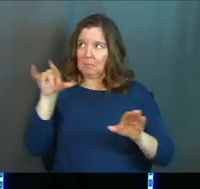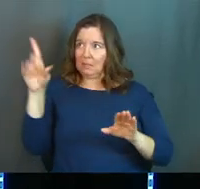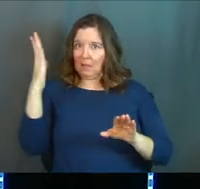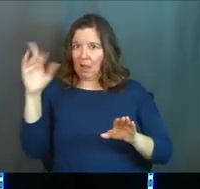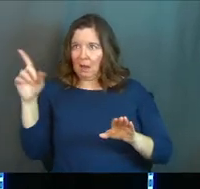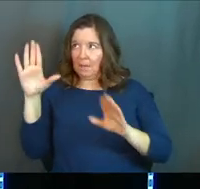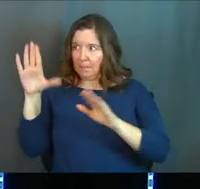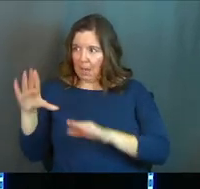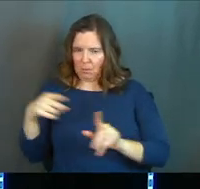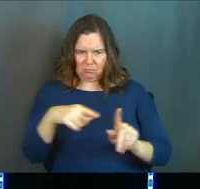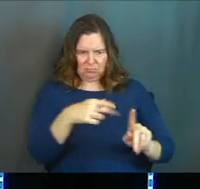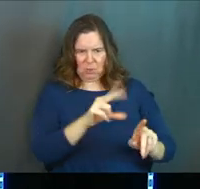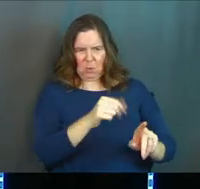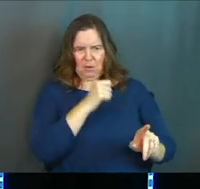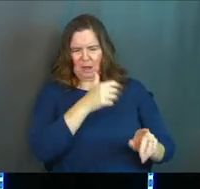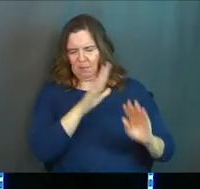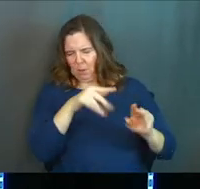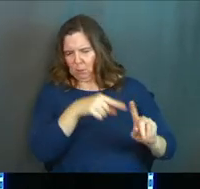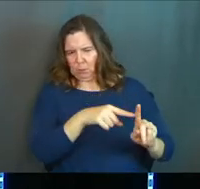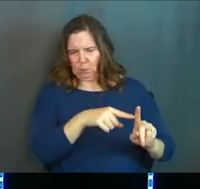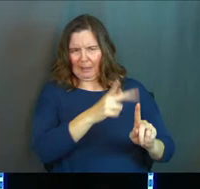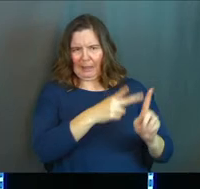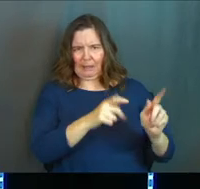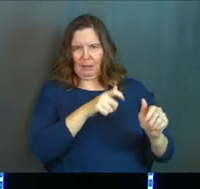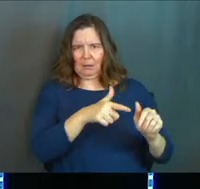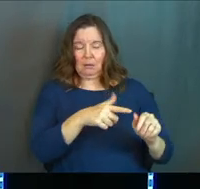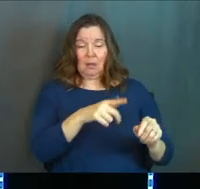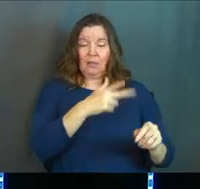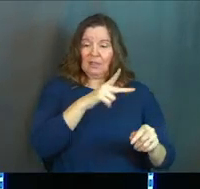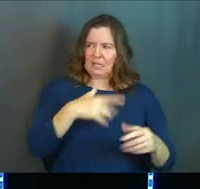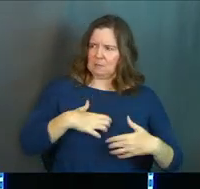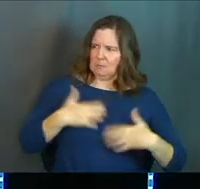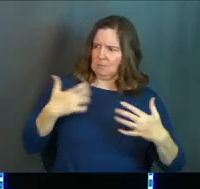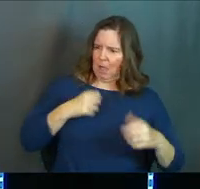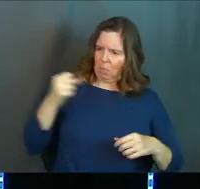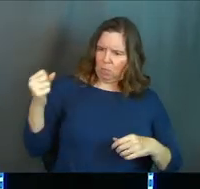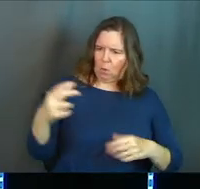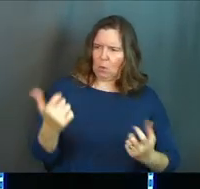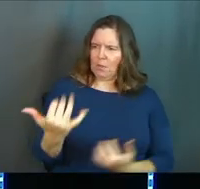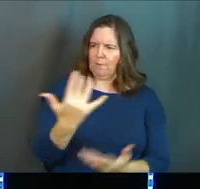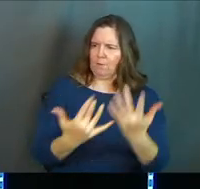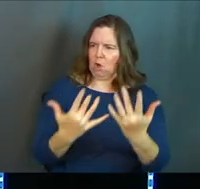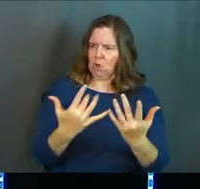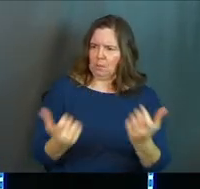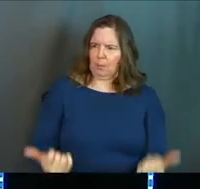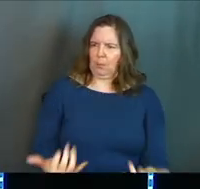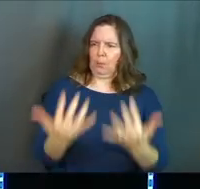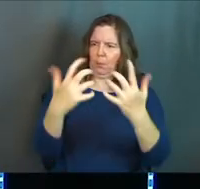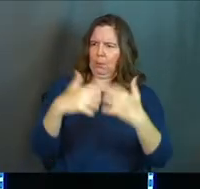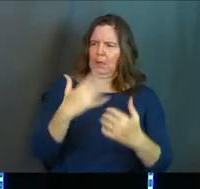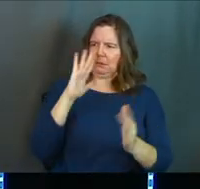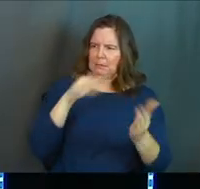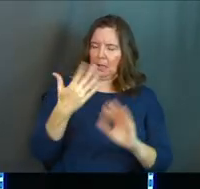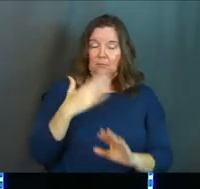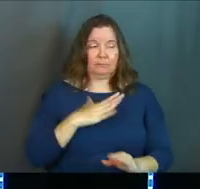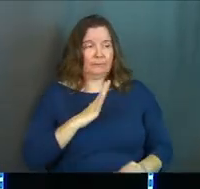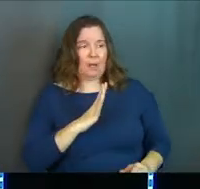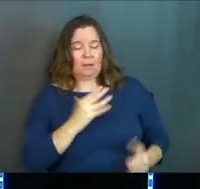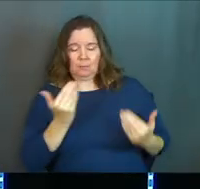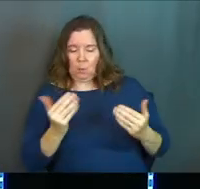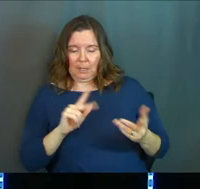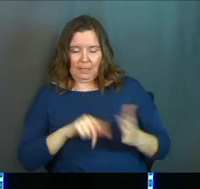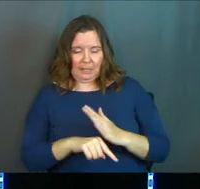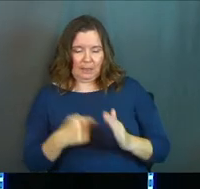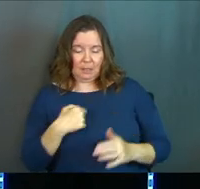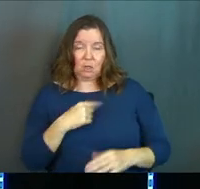I'm going to throw you into this furnace and you'll be burned up instantly. You'll die. And they refuse. They're like, go ahead and kill us. And